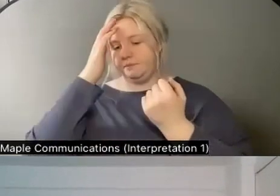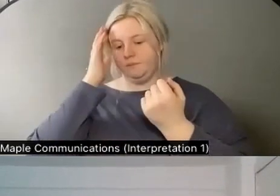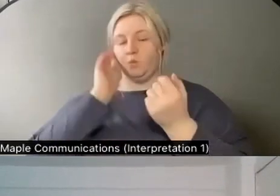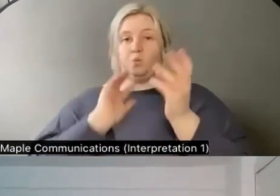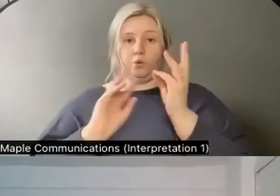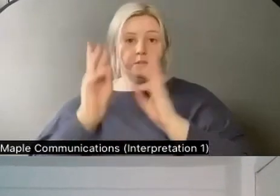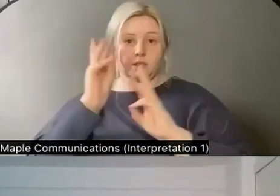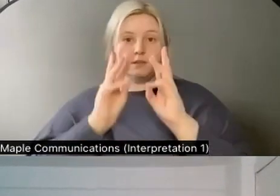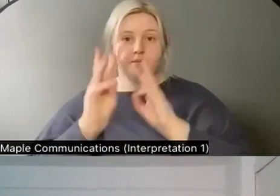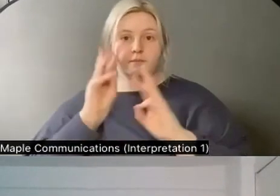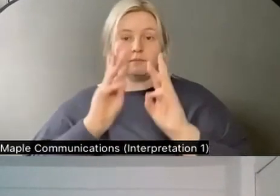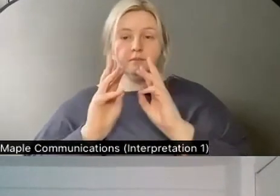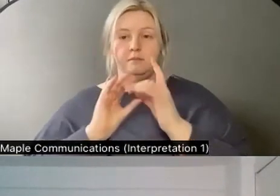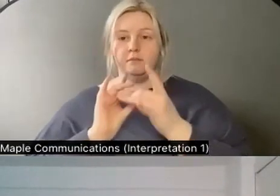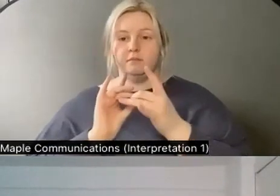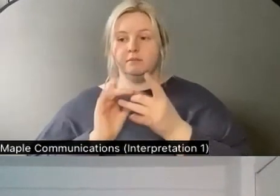terms of